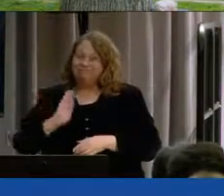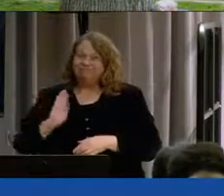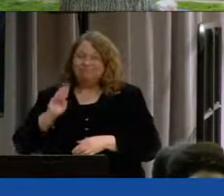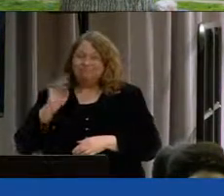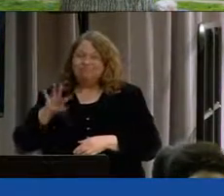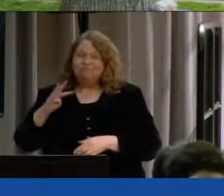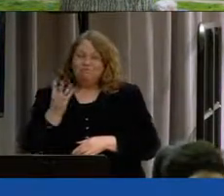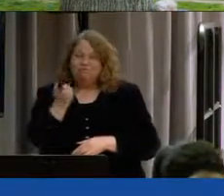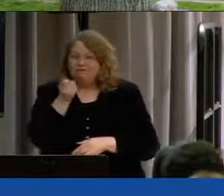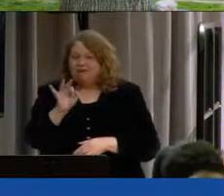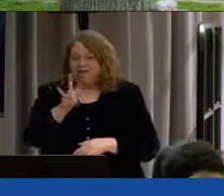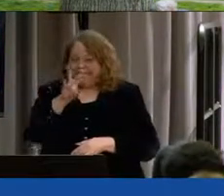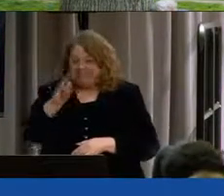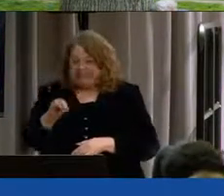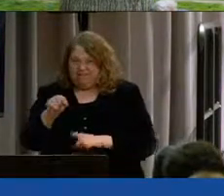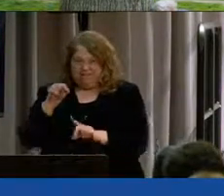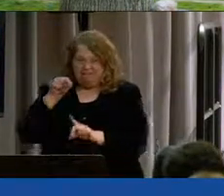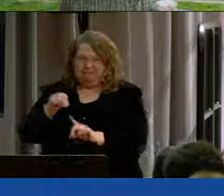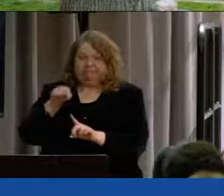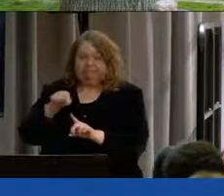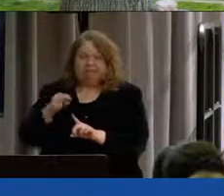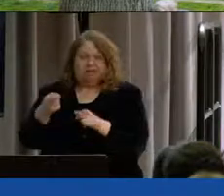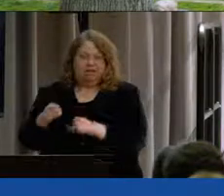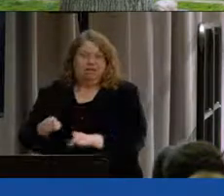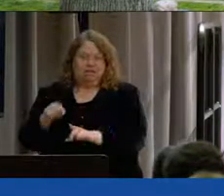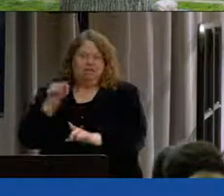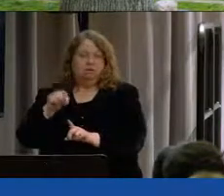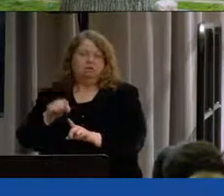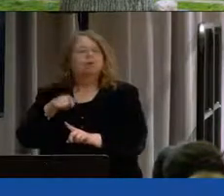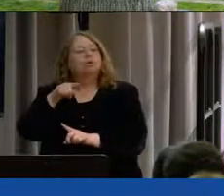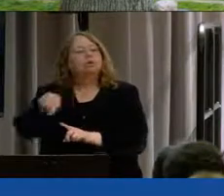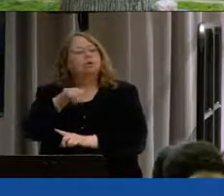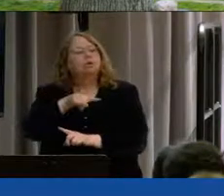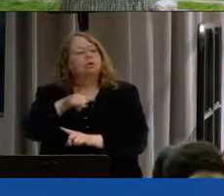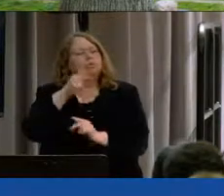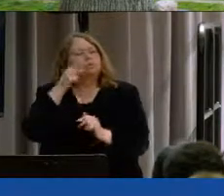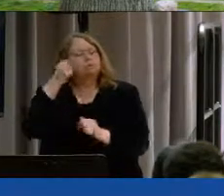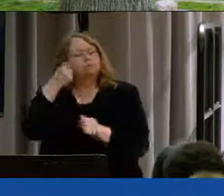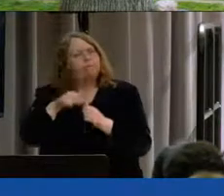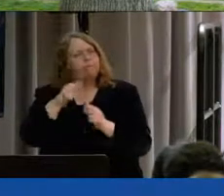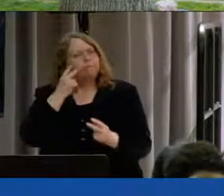on May 4th, 1970. And so as you recall,